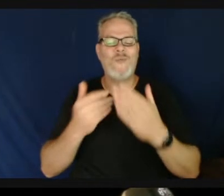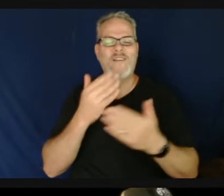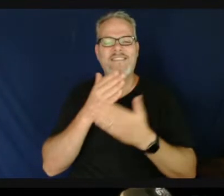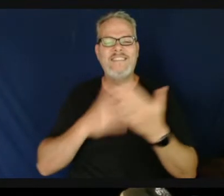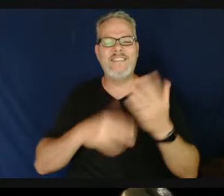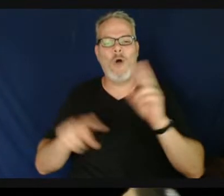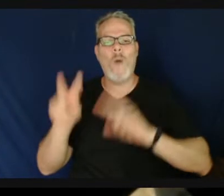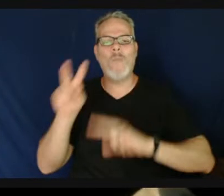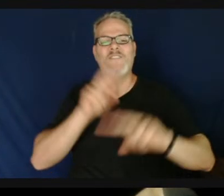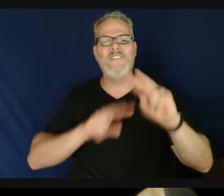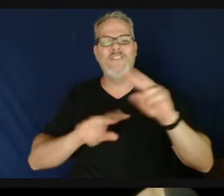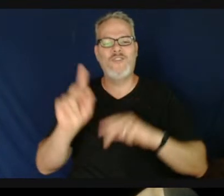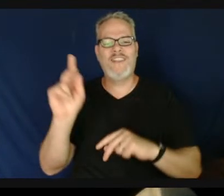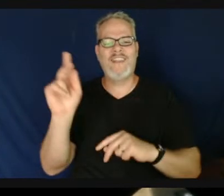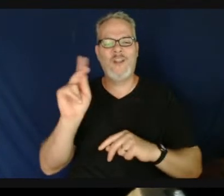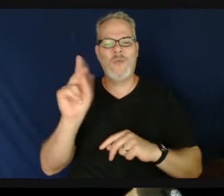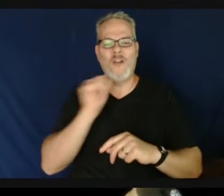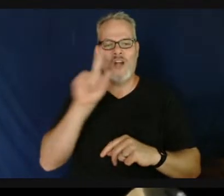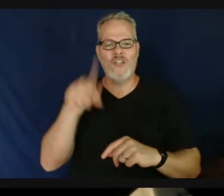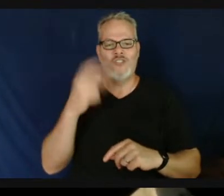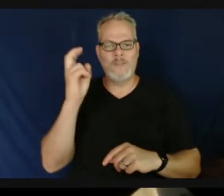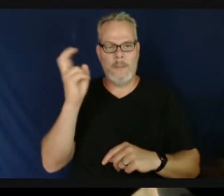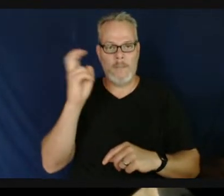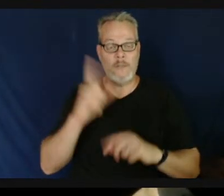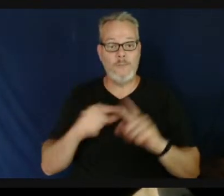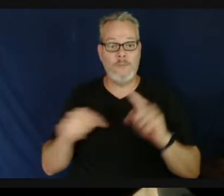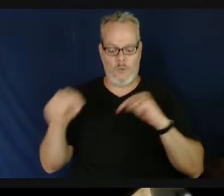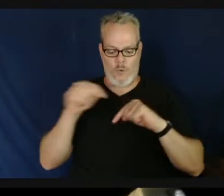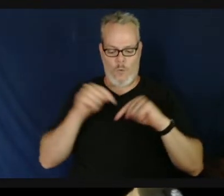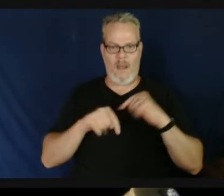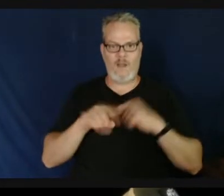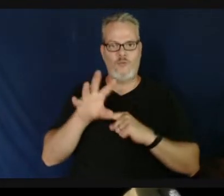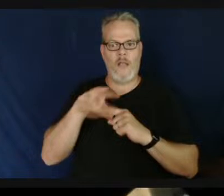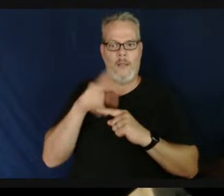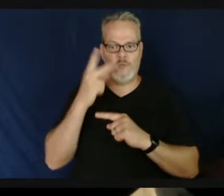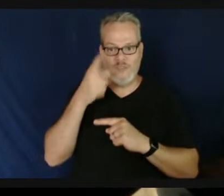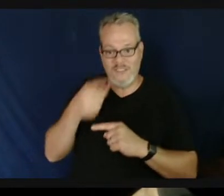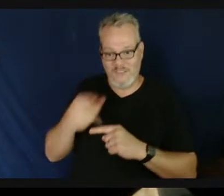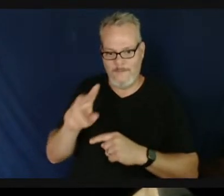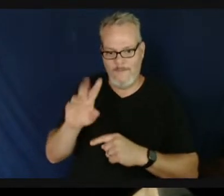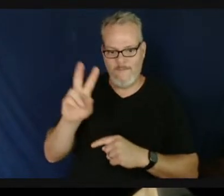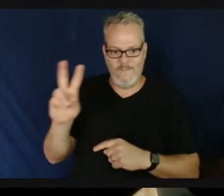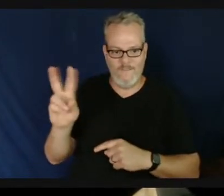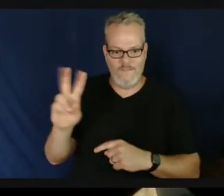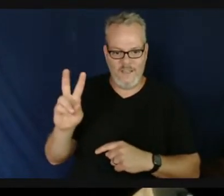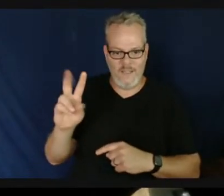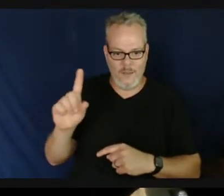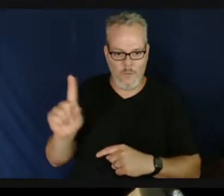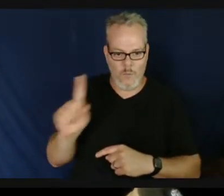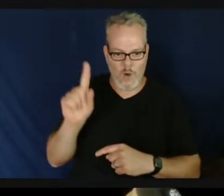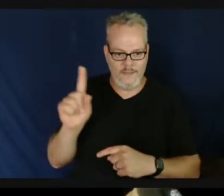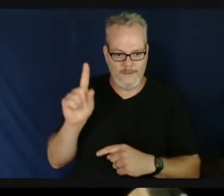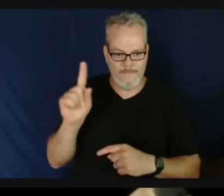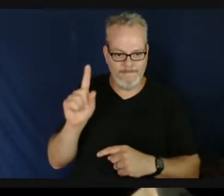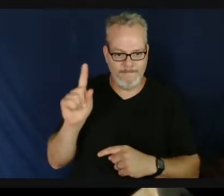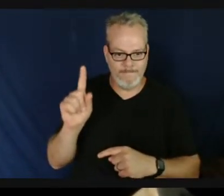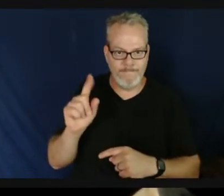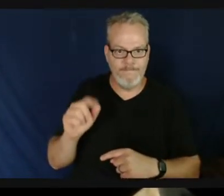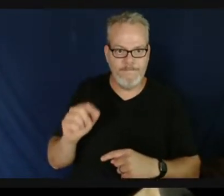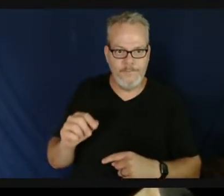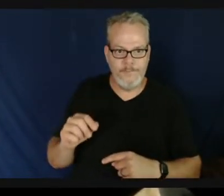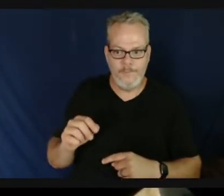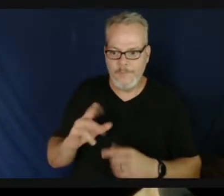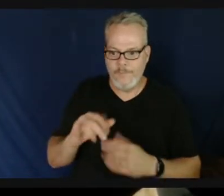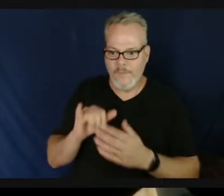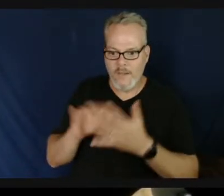Kilauea that are not just the bus, but let's turn back to our cameras here. There's the V1 wind direction changed just in the last 30 minutes or